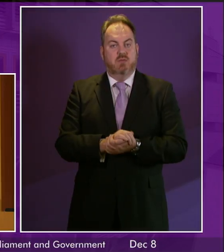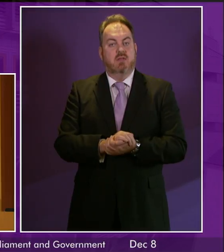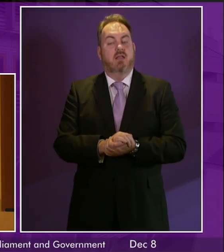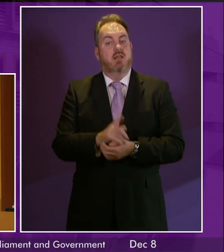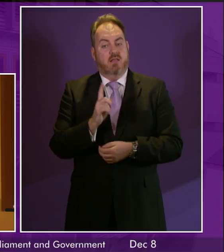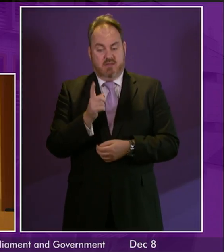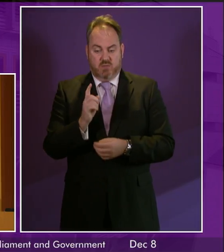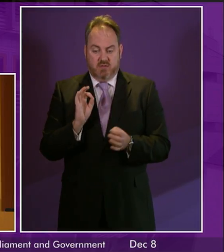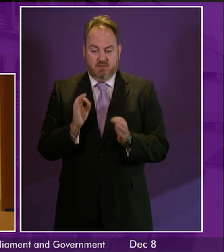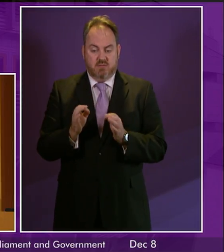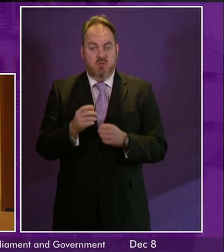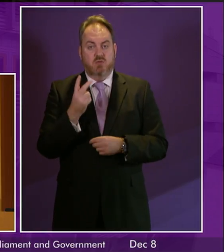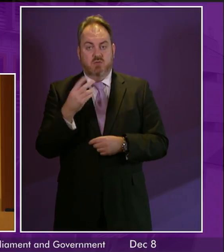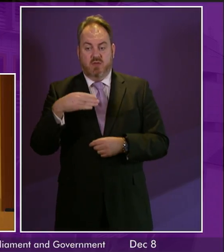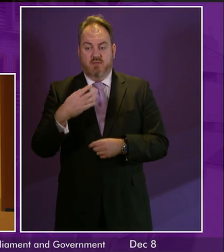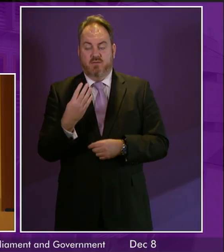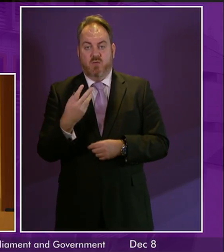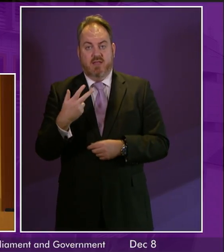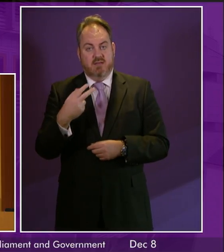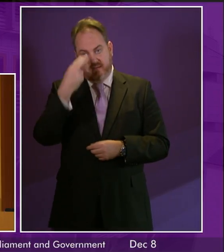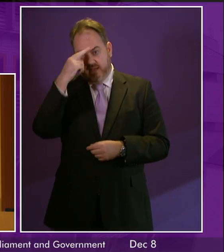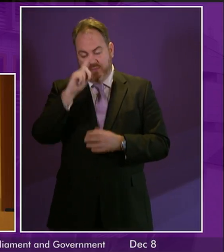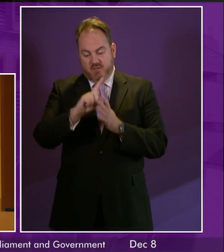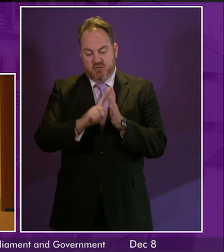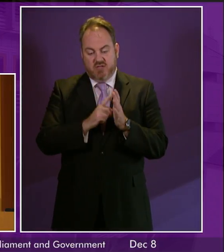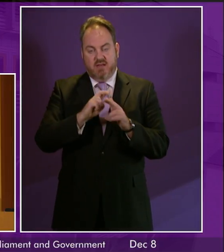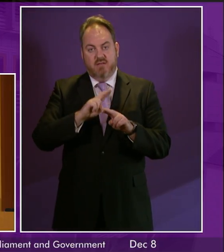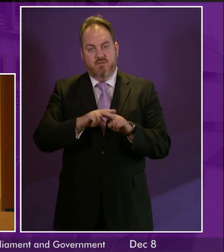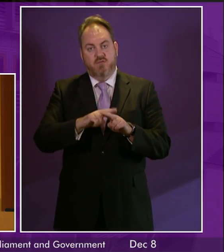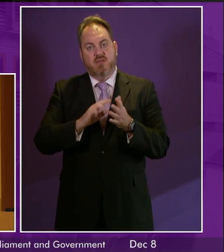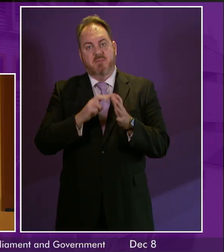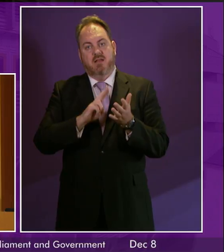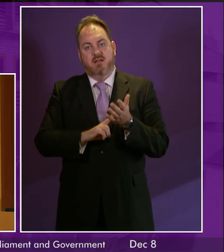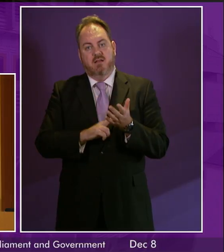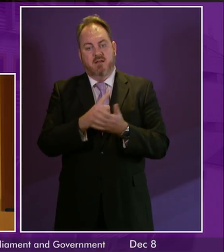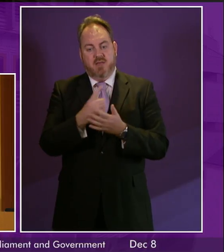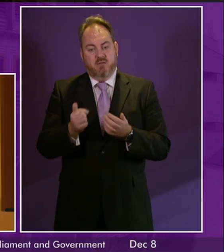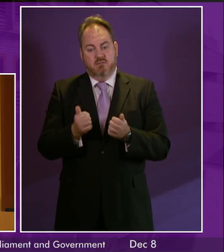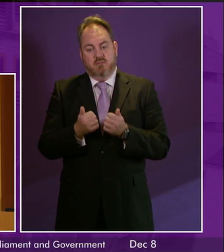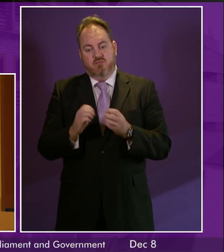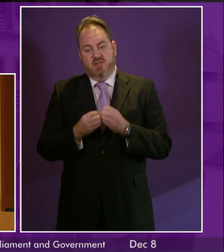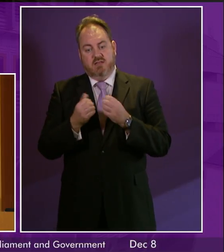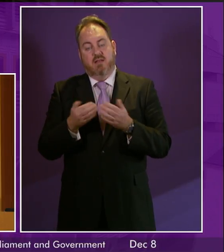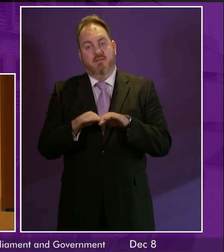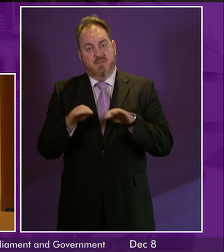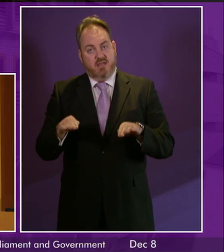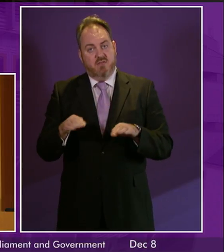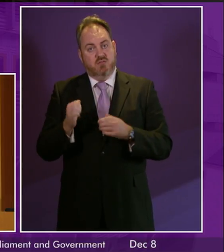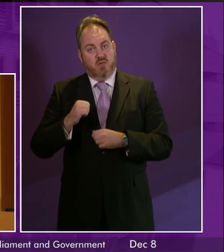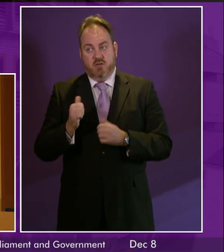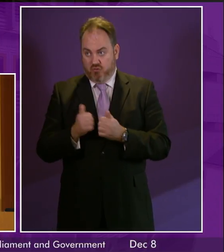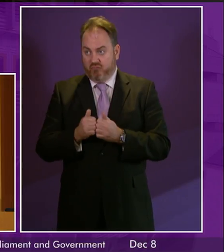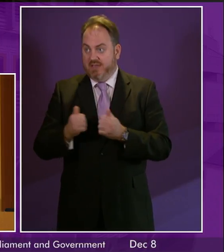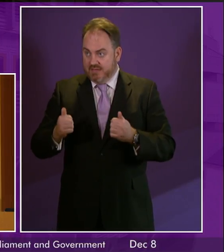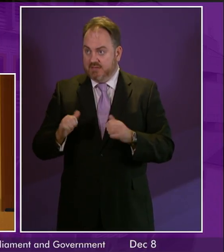which seeks to amend motion 2948 in the name of Jean Freeman on creating a fairer Scotland, be agreed. Are we all agreed? Yes. We're